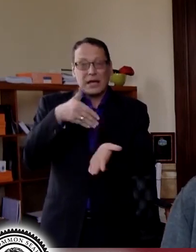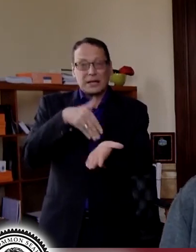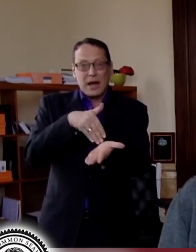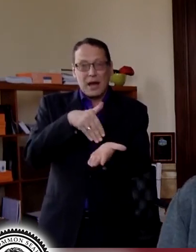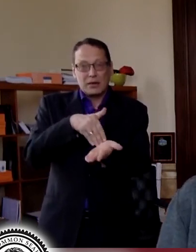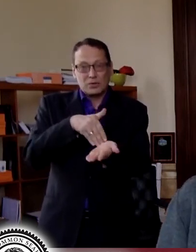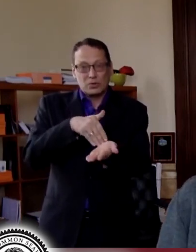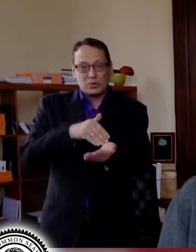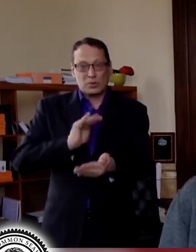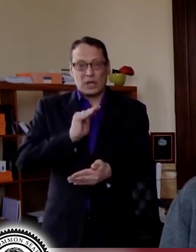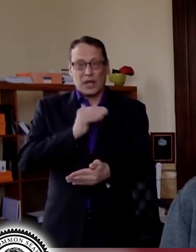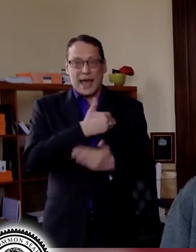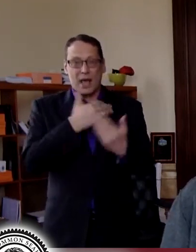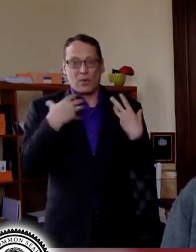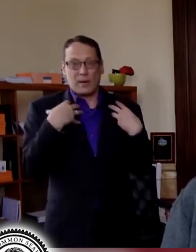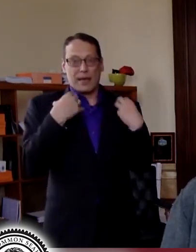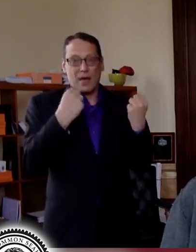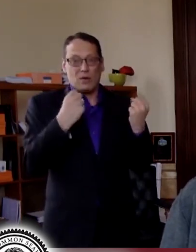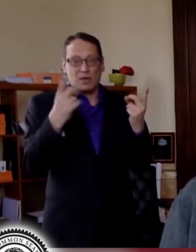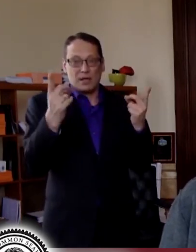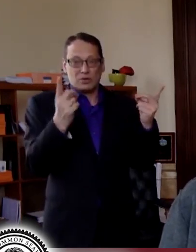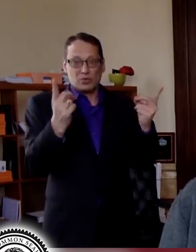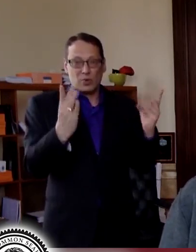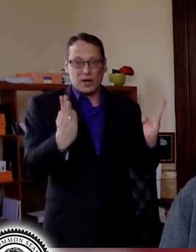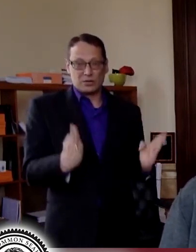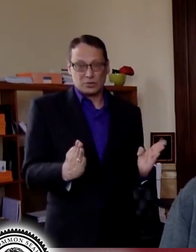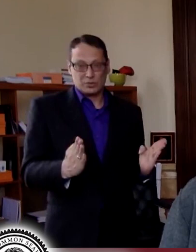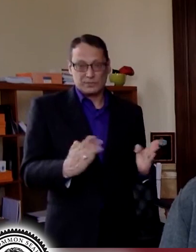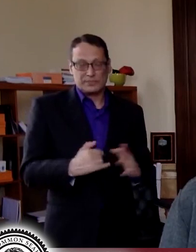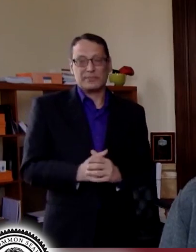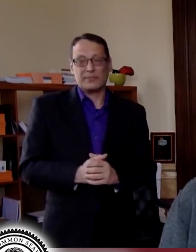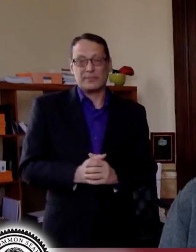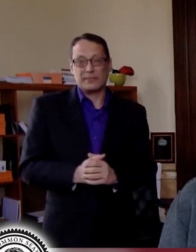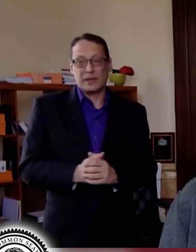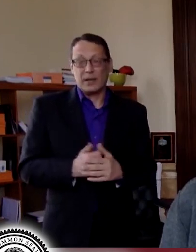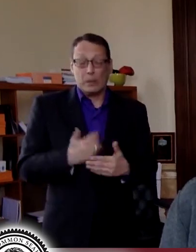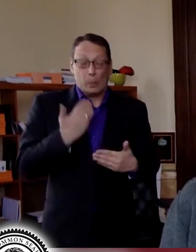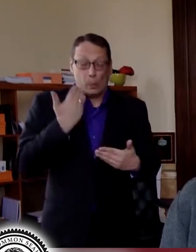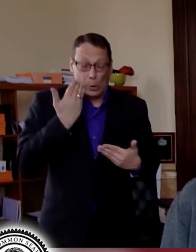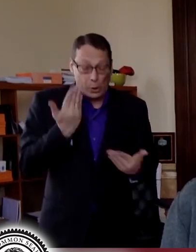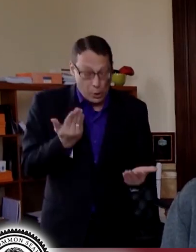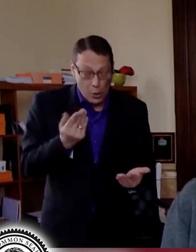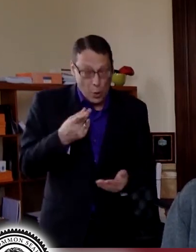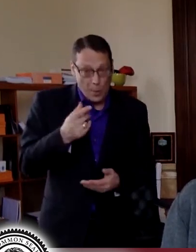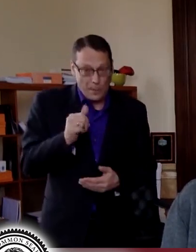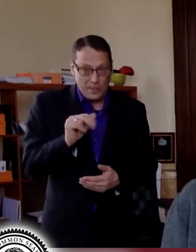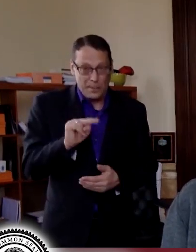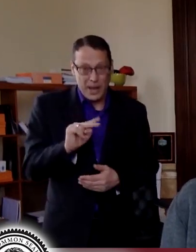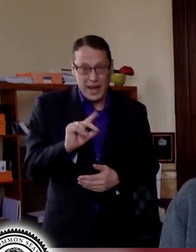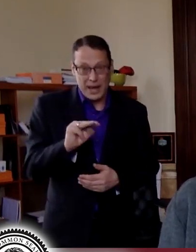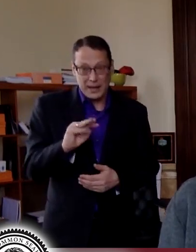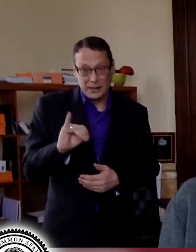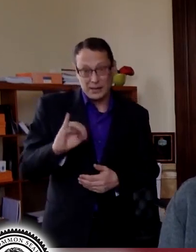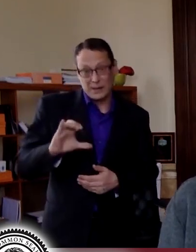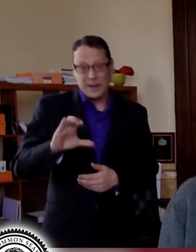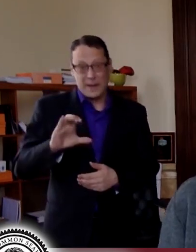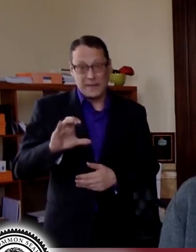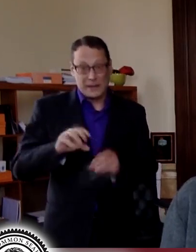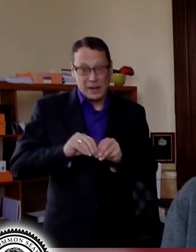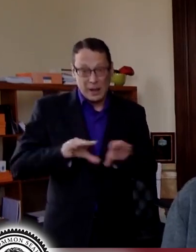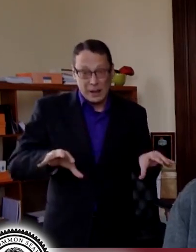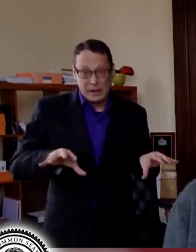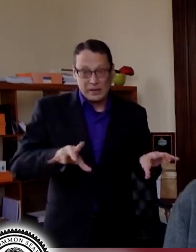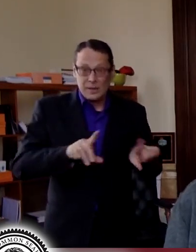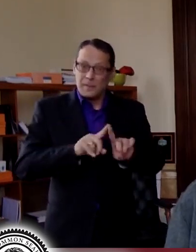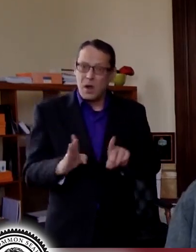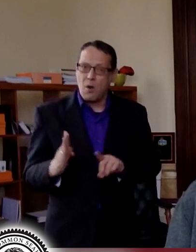doctor as our health director. And so we didn't know we were going to have a pandemic for sure, but we knew that we needed